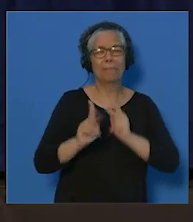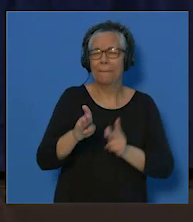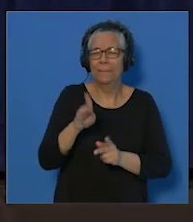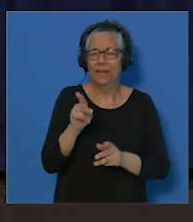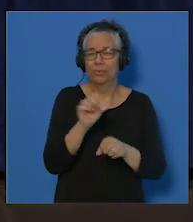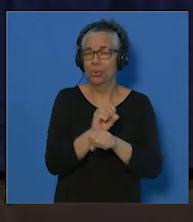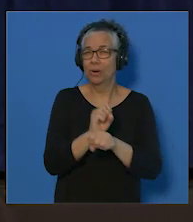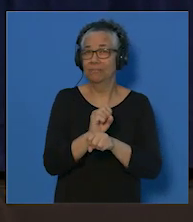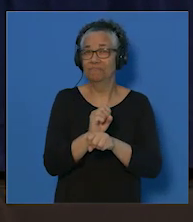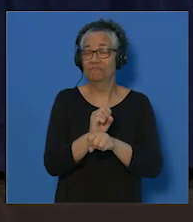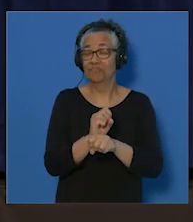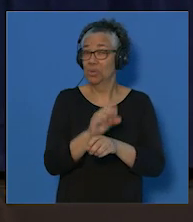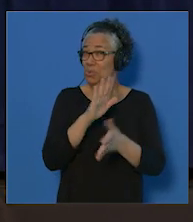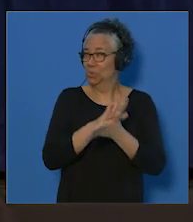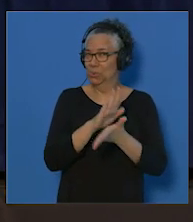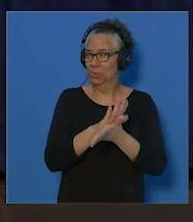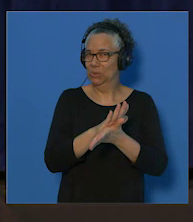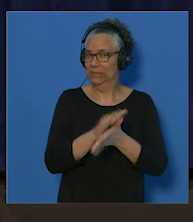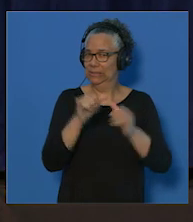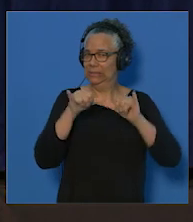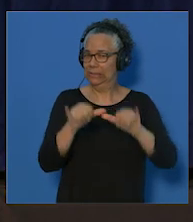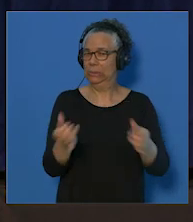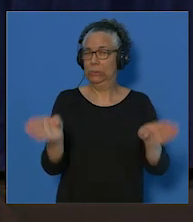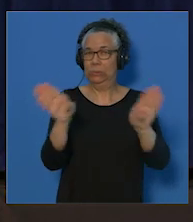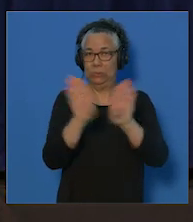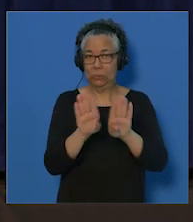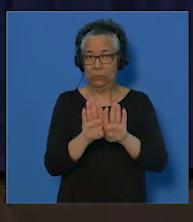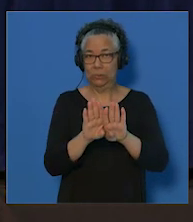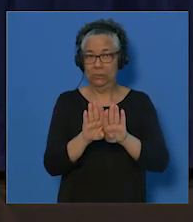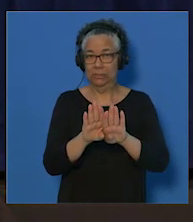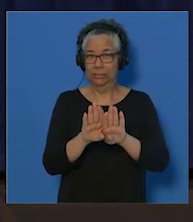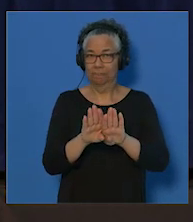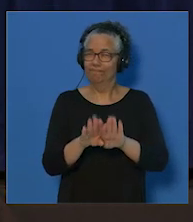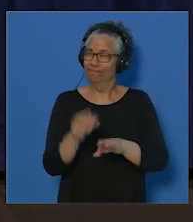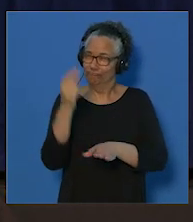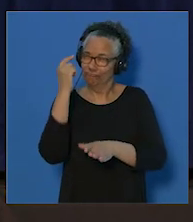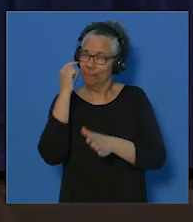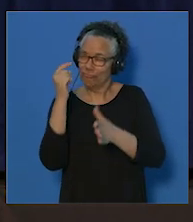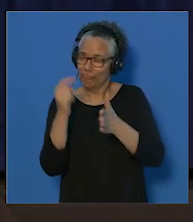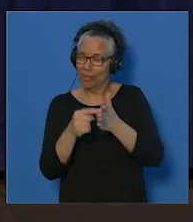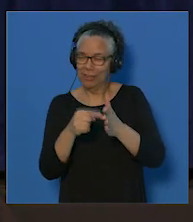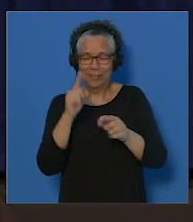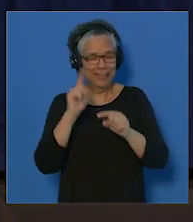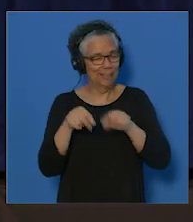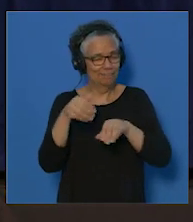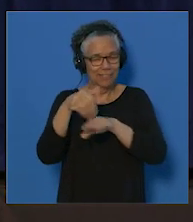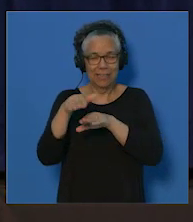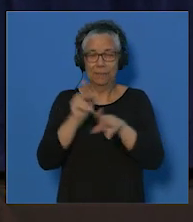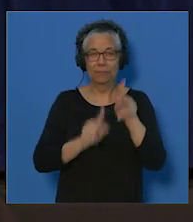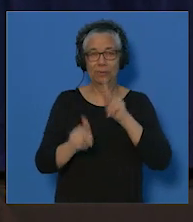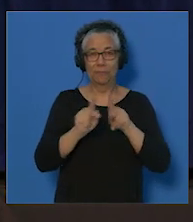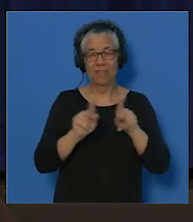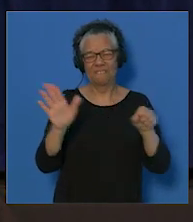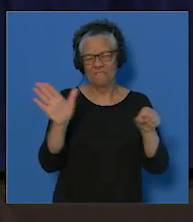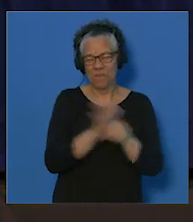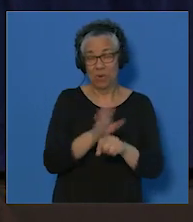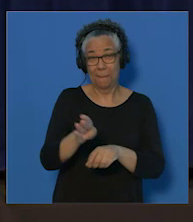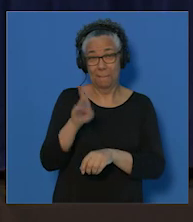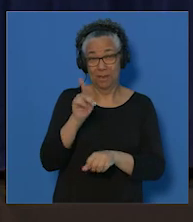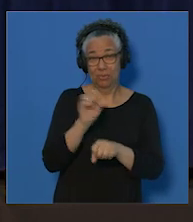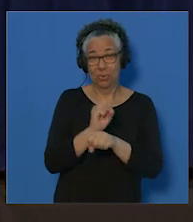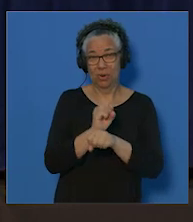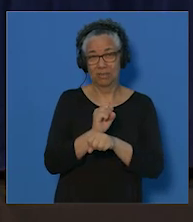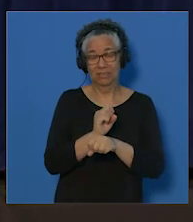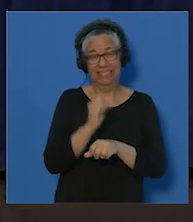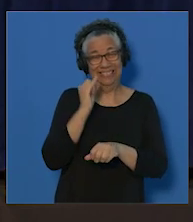While schools will not be reopening at this phase, as we recognize that we cannot send our people fully back to work if our students are unable to